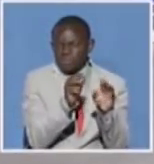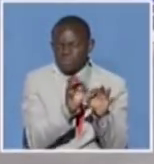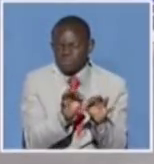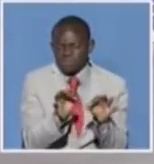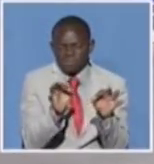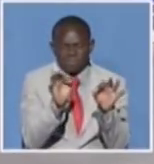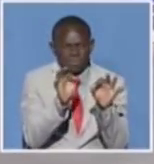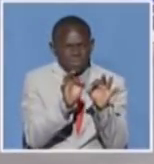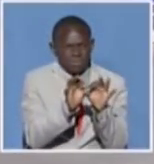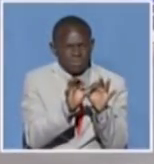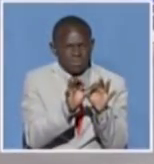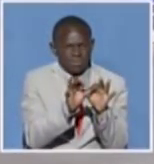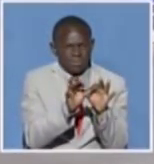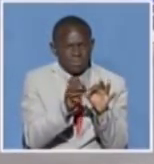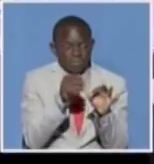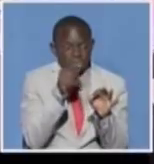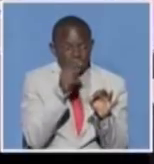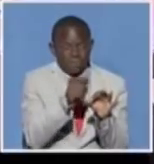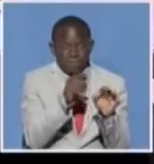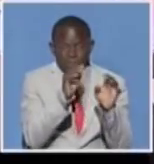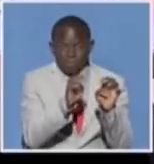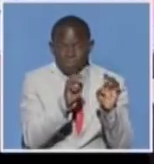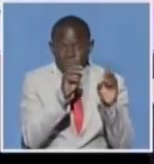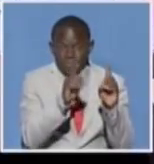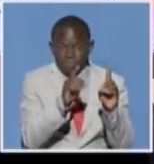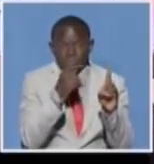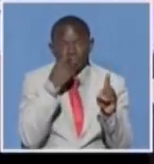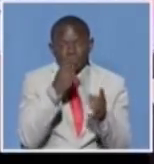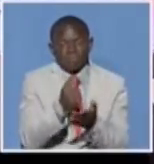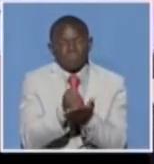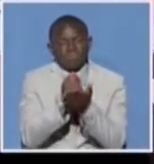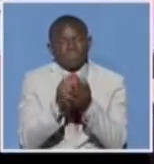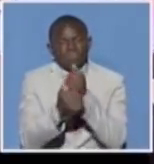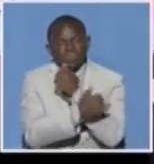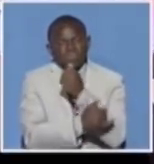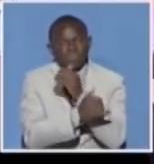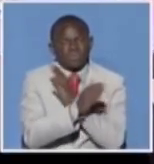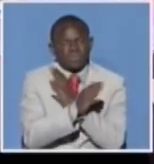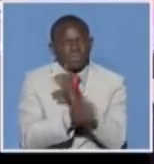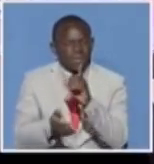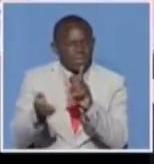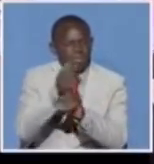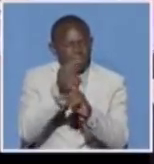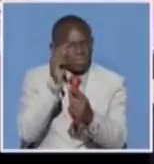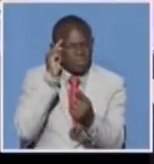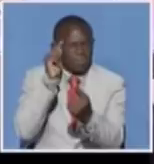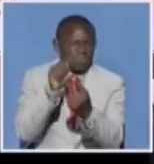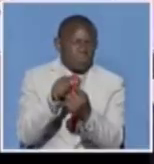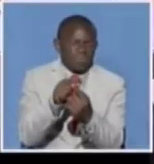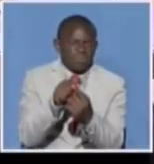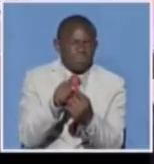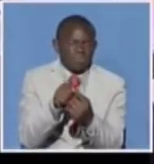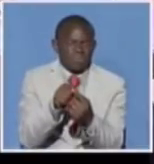to direct the country to achieve the desired intention. And therefore, we must relook at